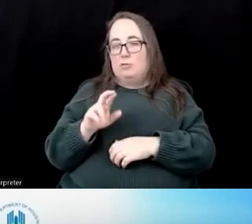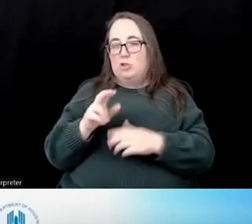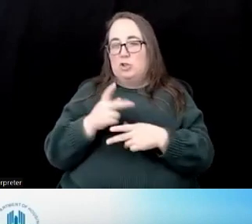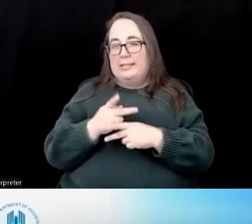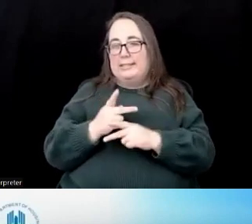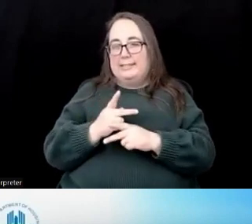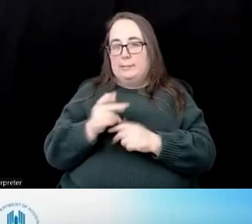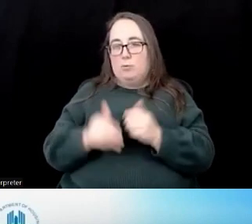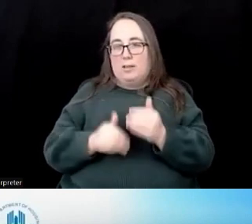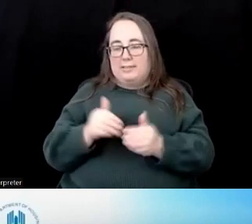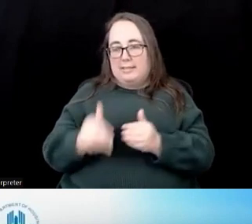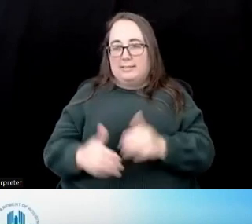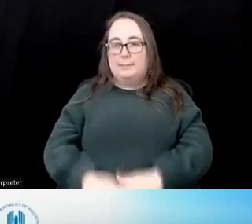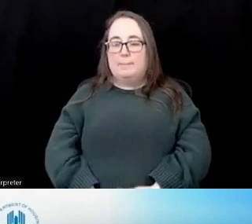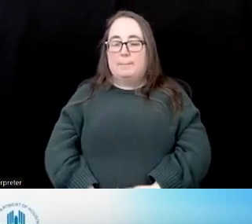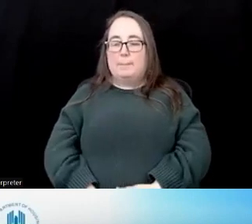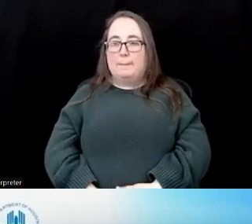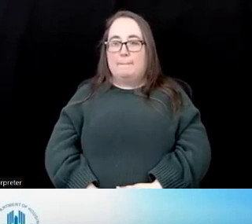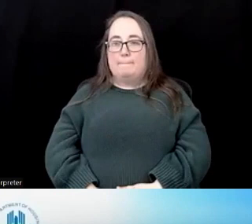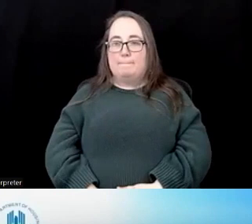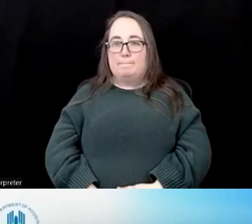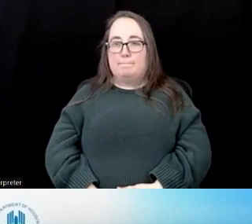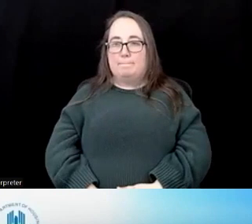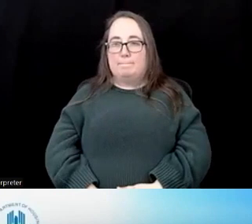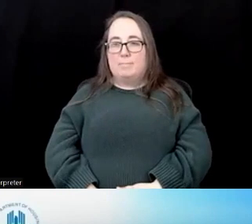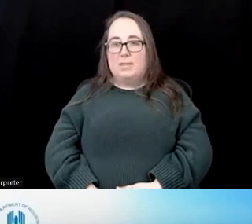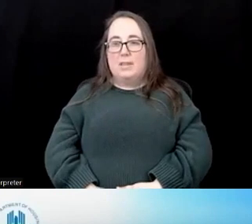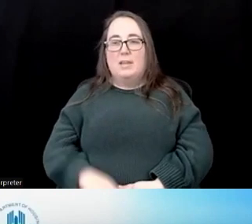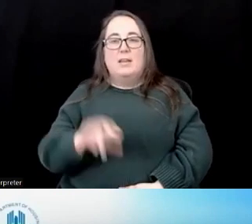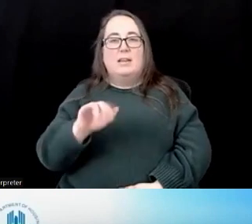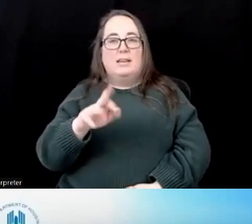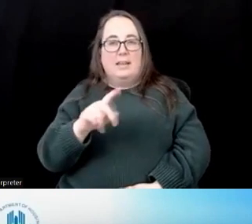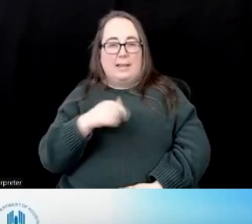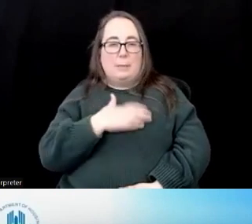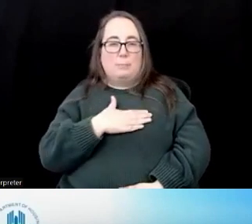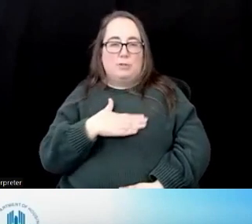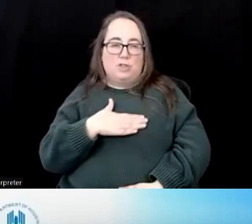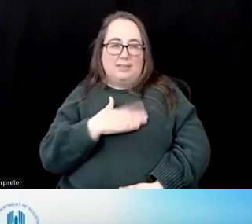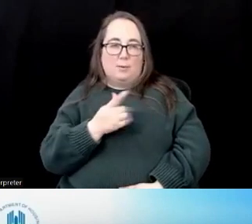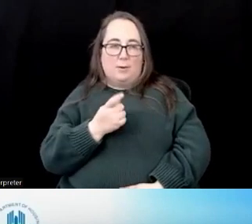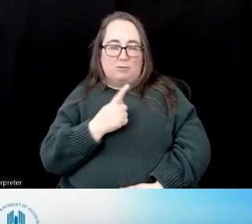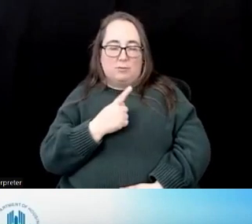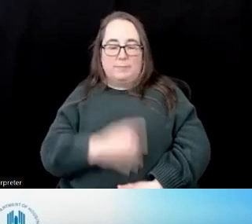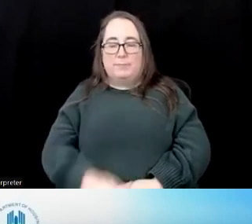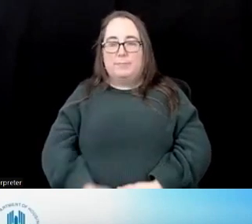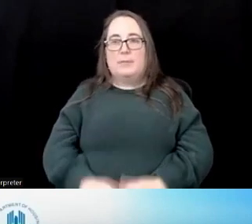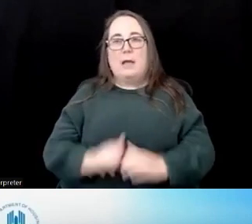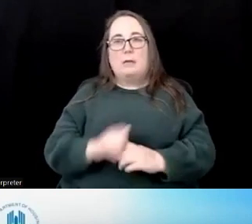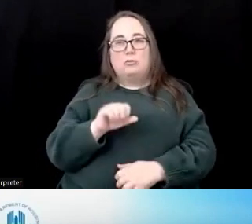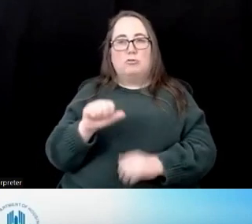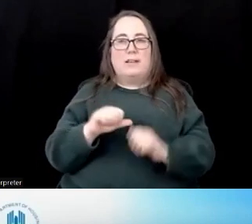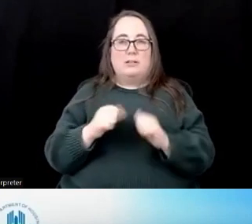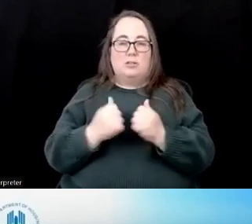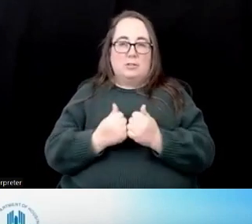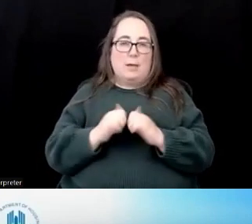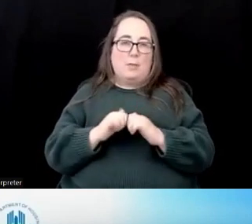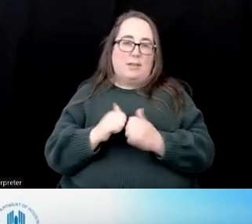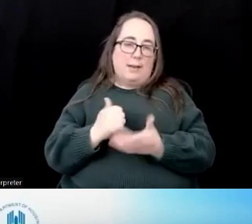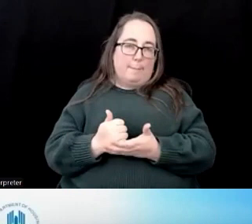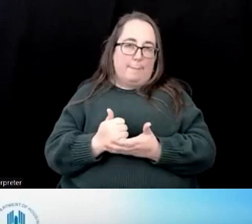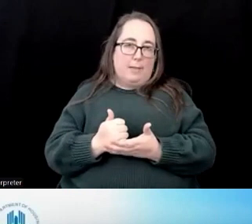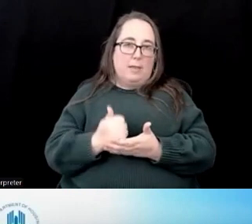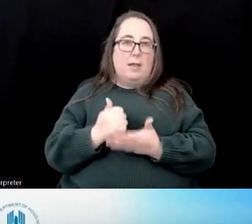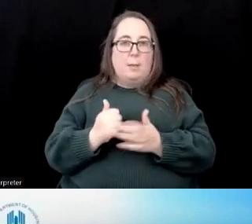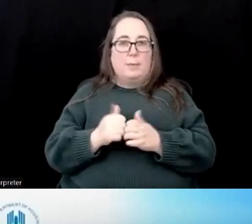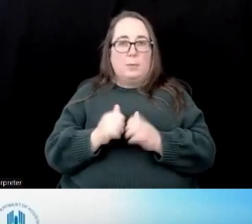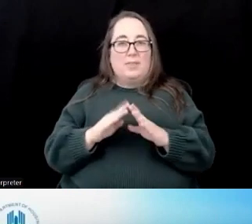processes? Well, appreciate the question. I think the way social service agencies can help is helping with the